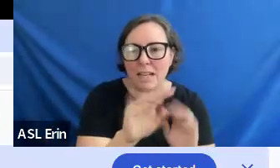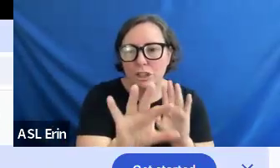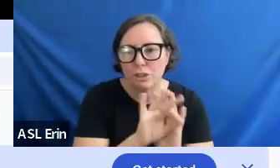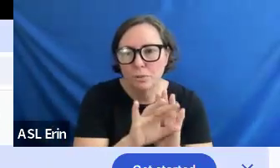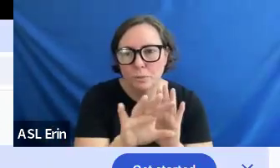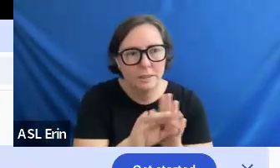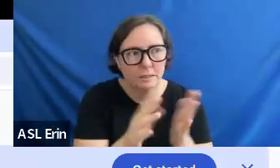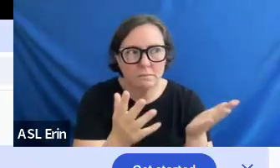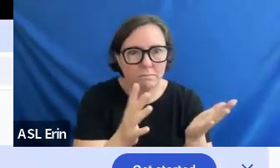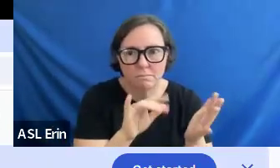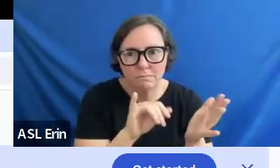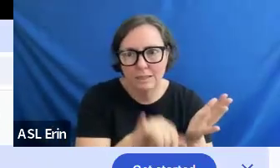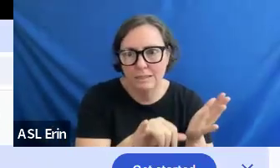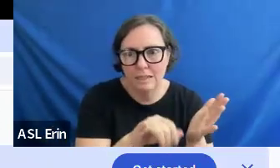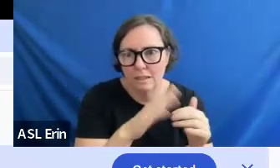um,